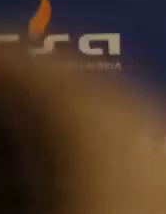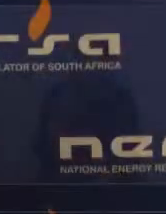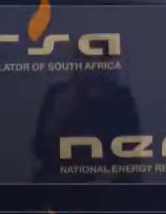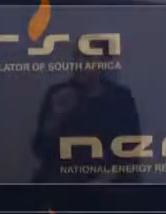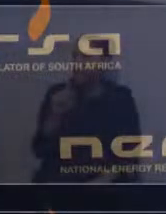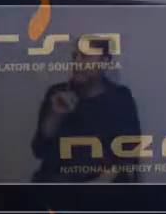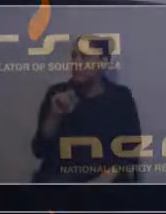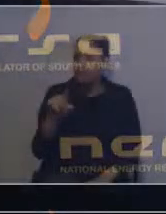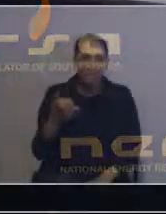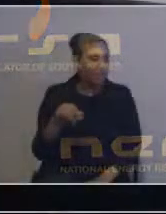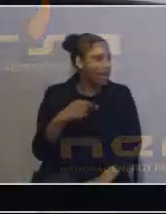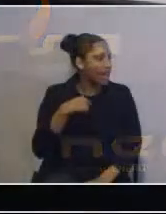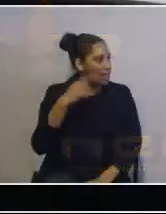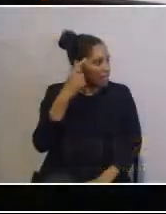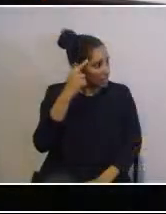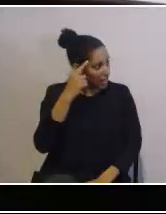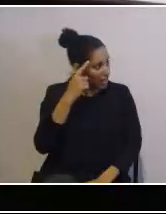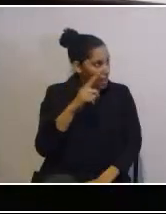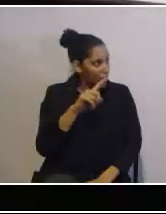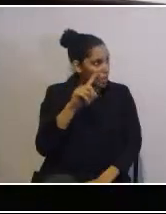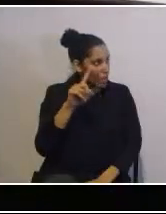Thanks.